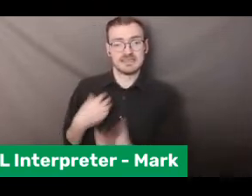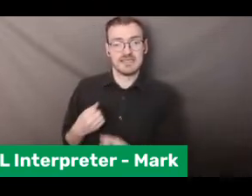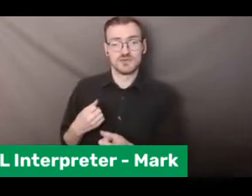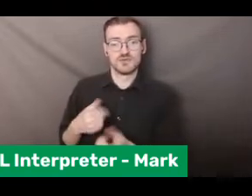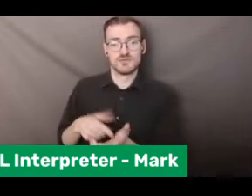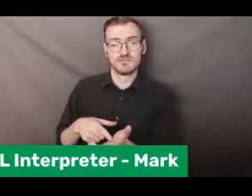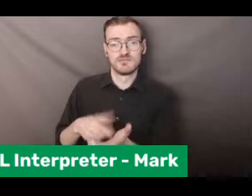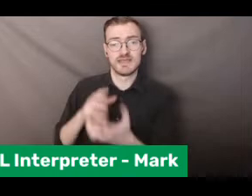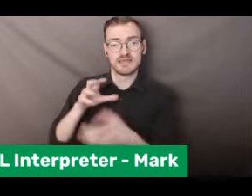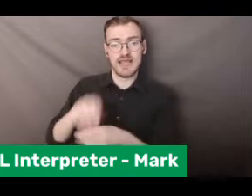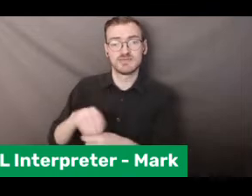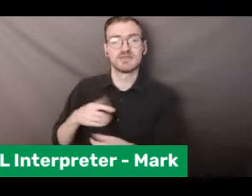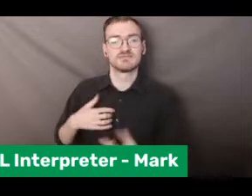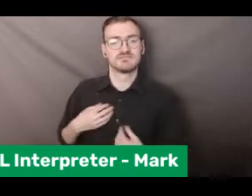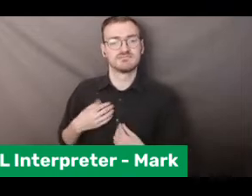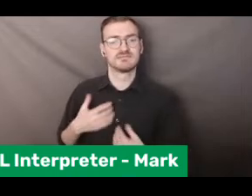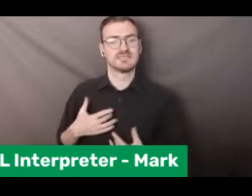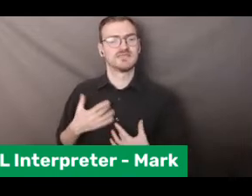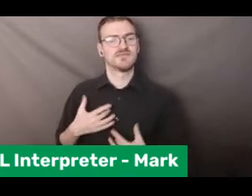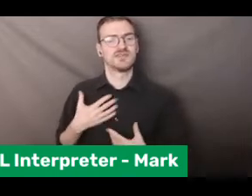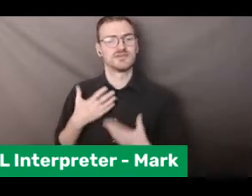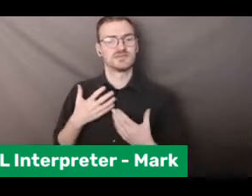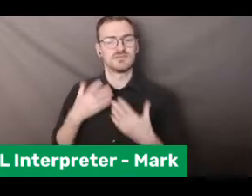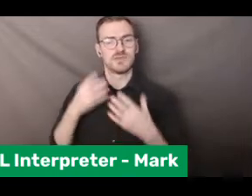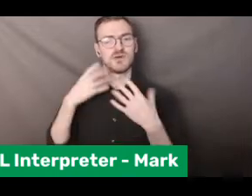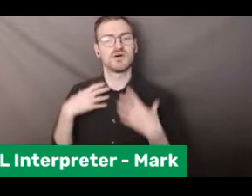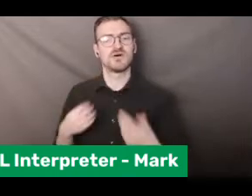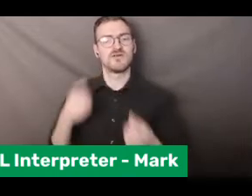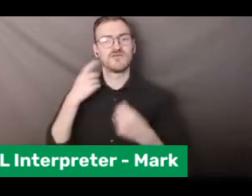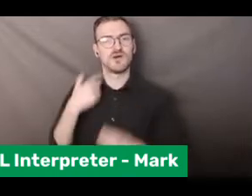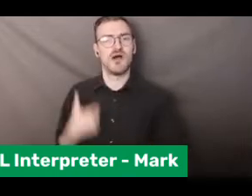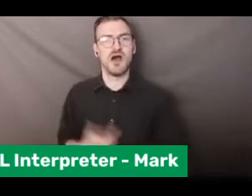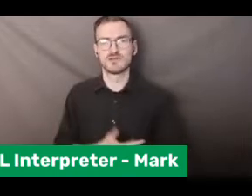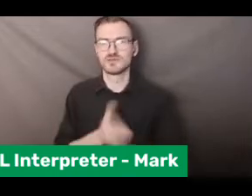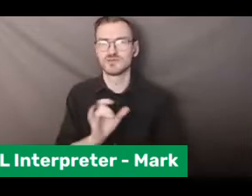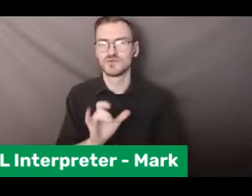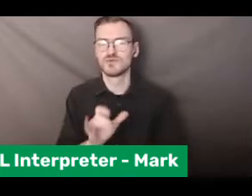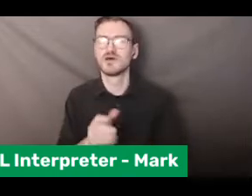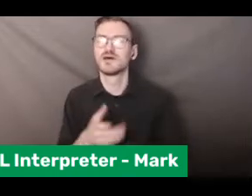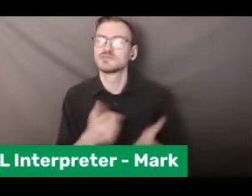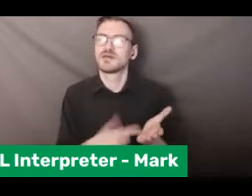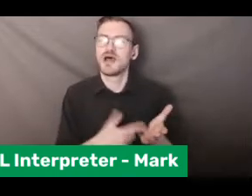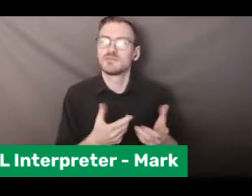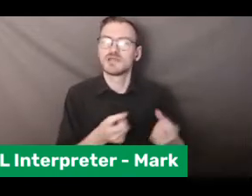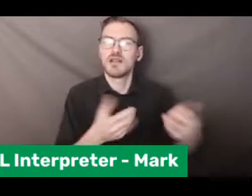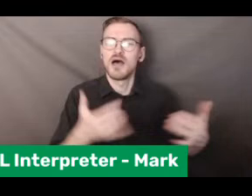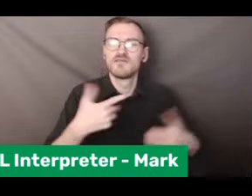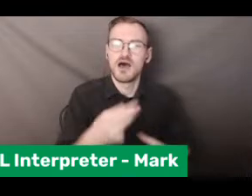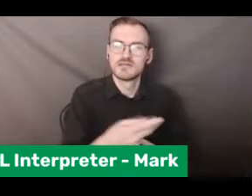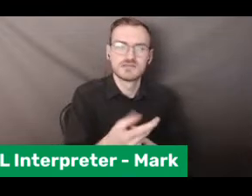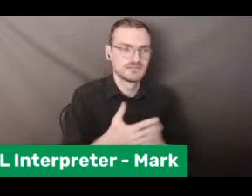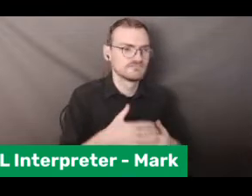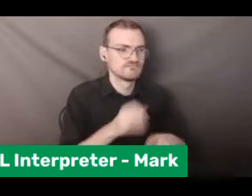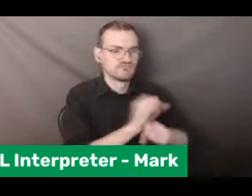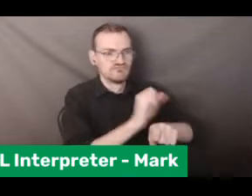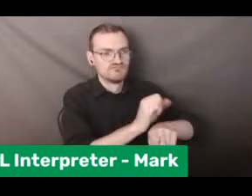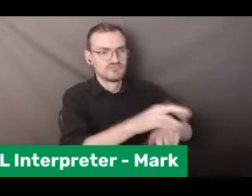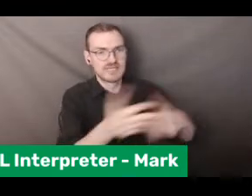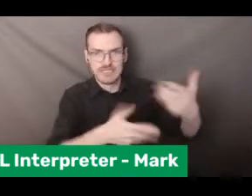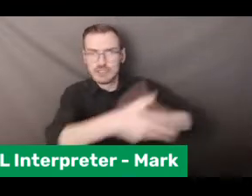of us who might, be in positions where we work with other people, where we interact with other people, where we're